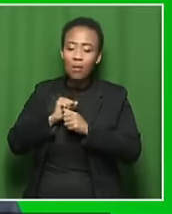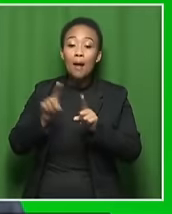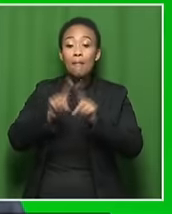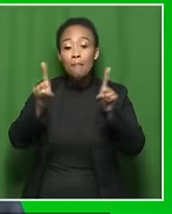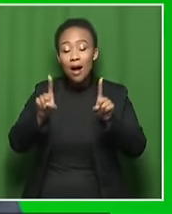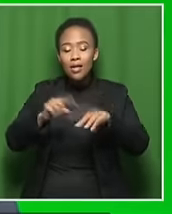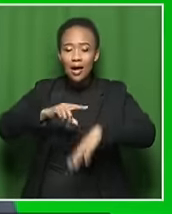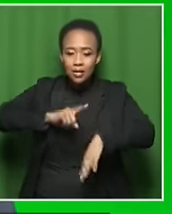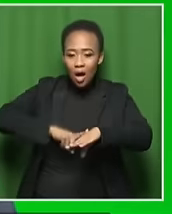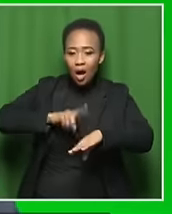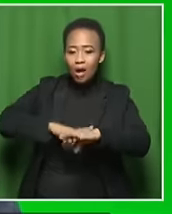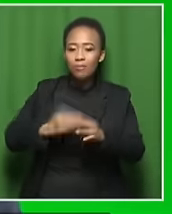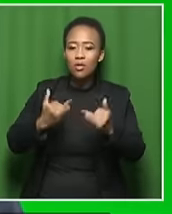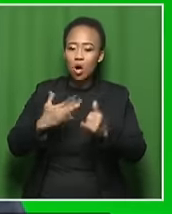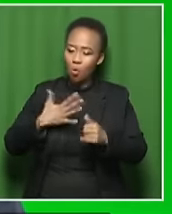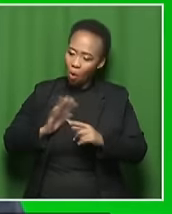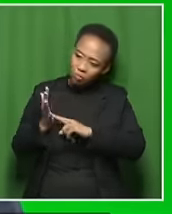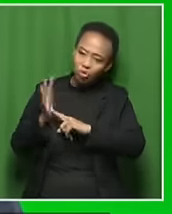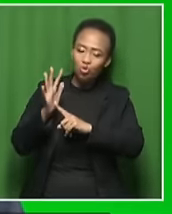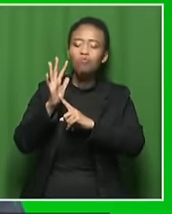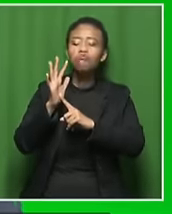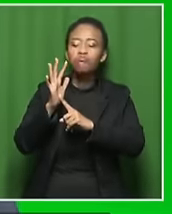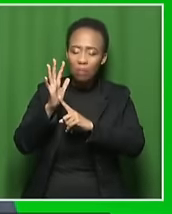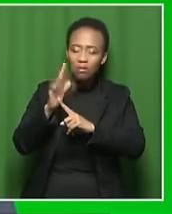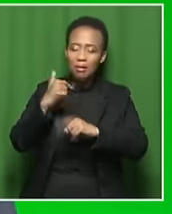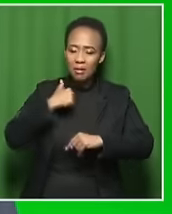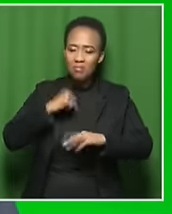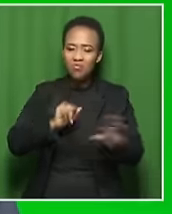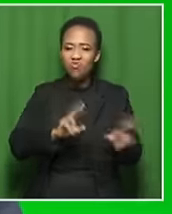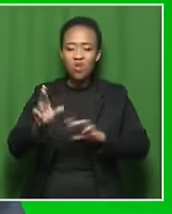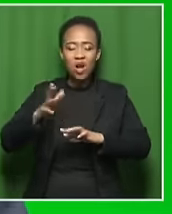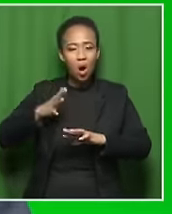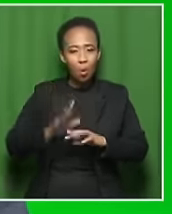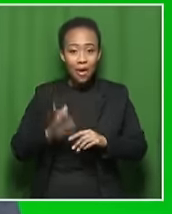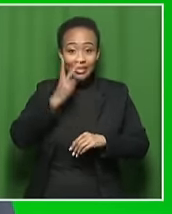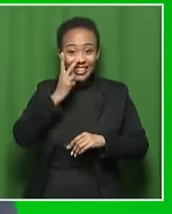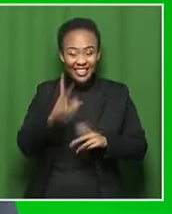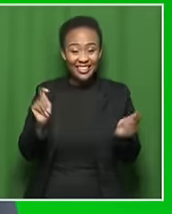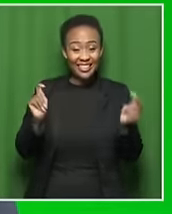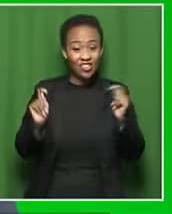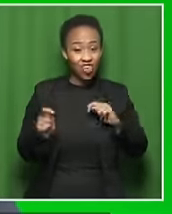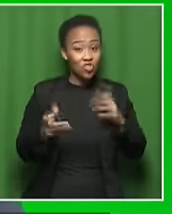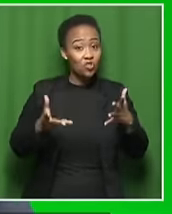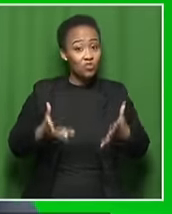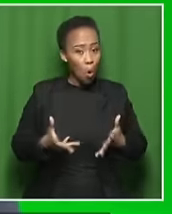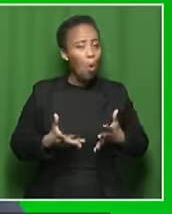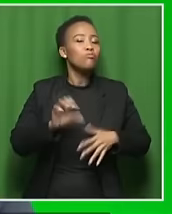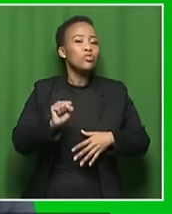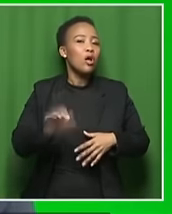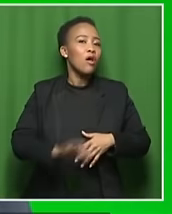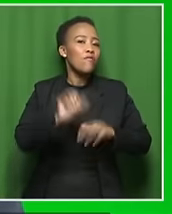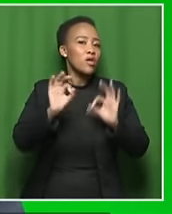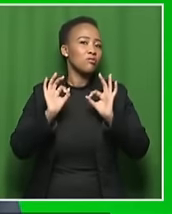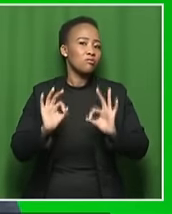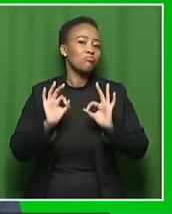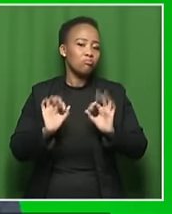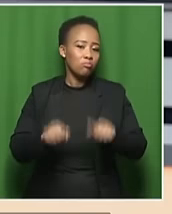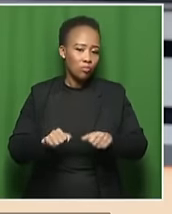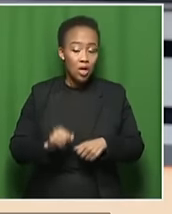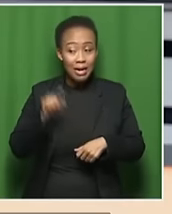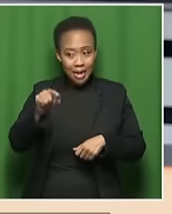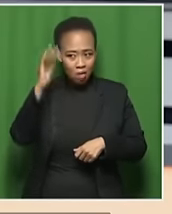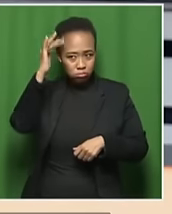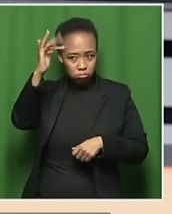you have to demonstrate that you are willing to put aside differences and work with other political parties for the good of South Africans. And that's the philosophy that we take. So just